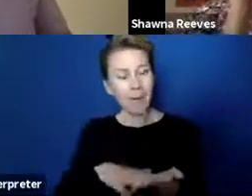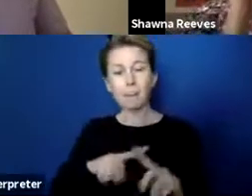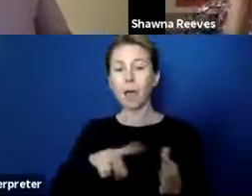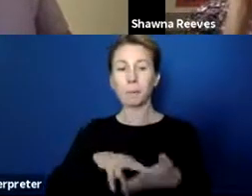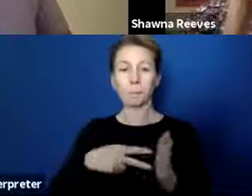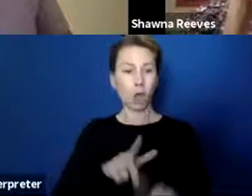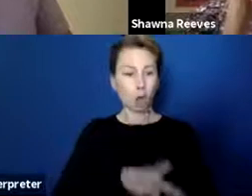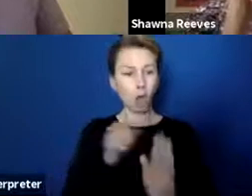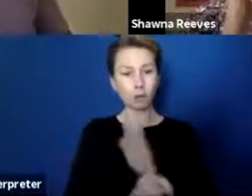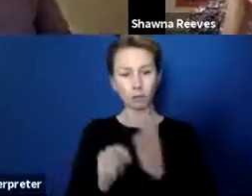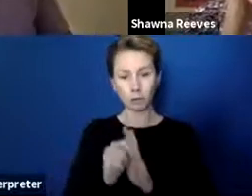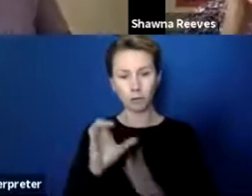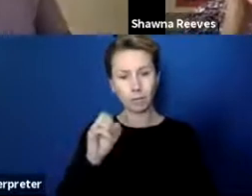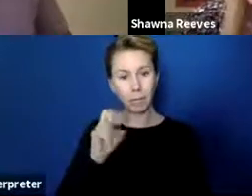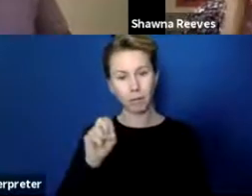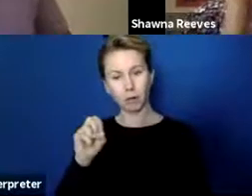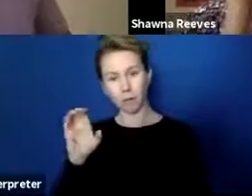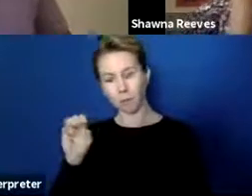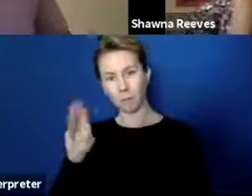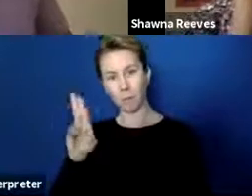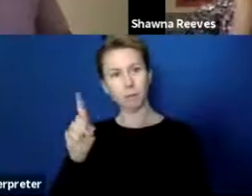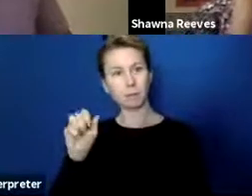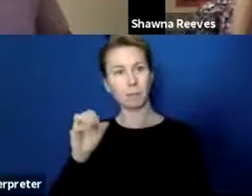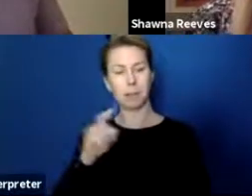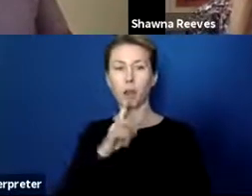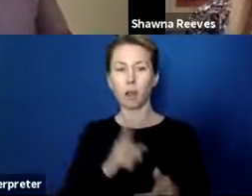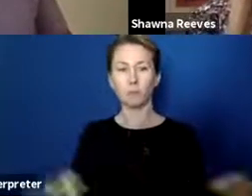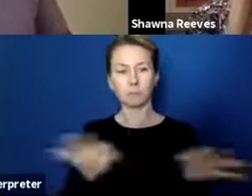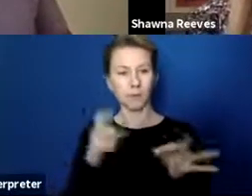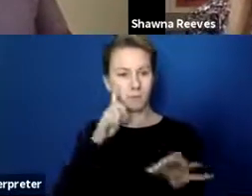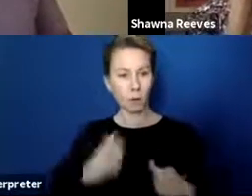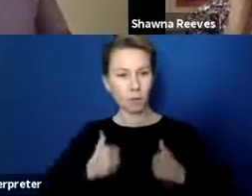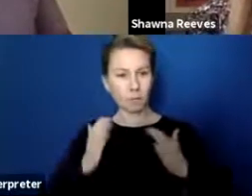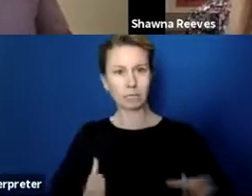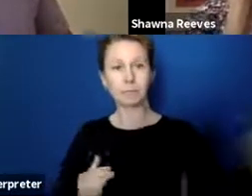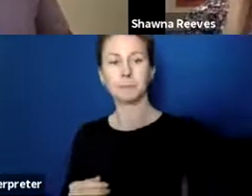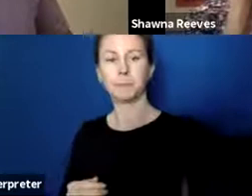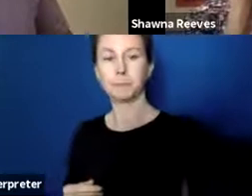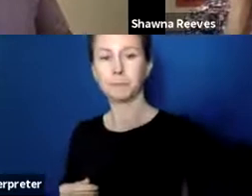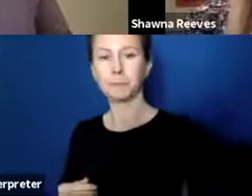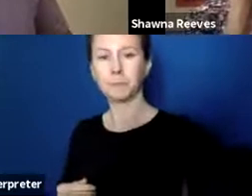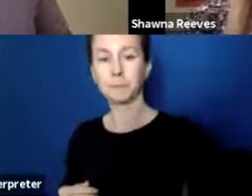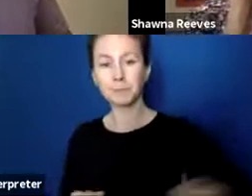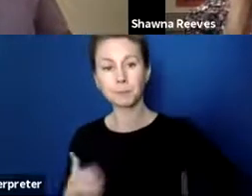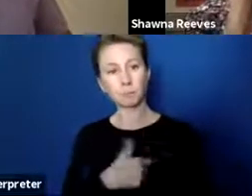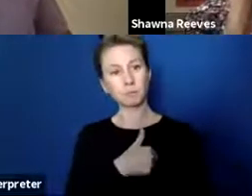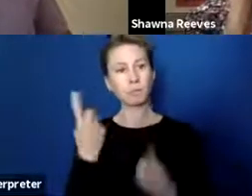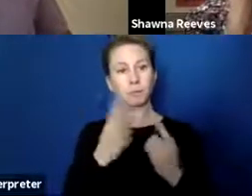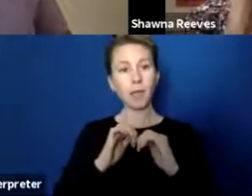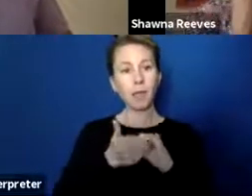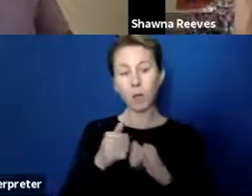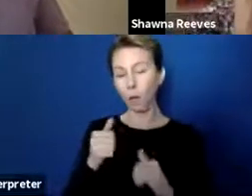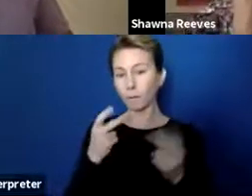not in the building, we're really seeing that without us, that care really does change. It doesn't mean that all facilities are